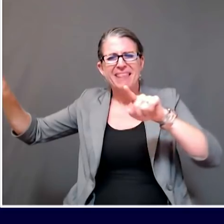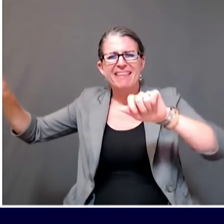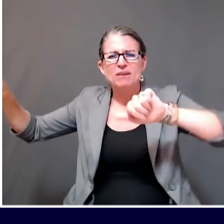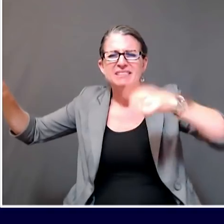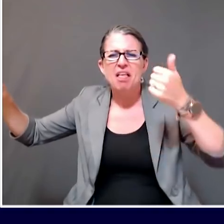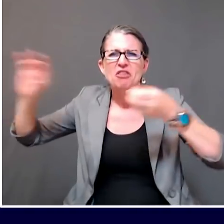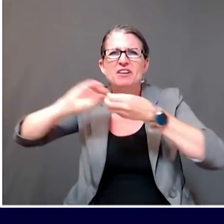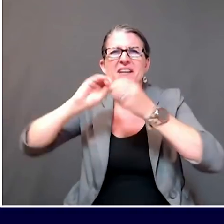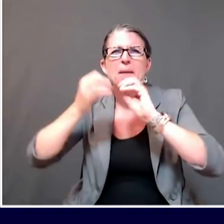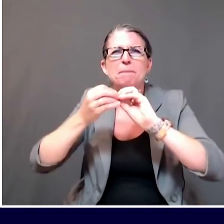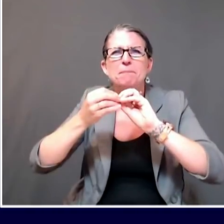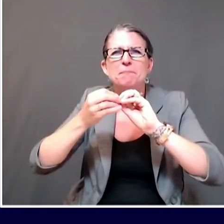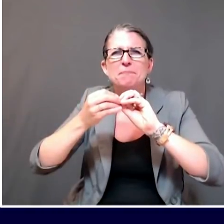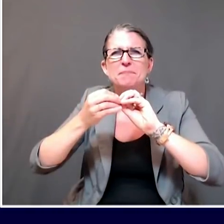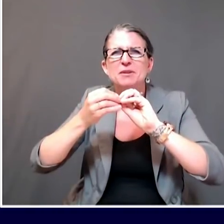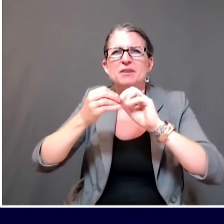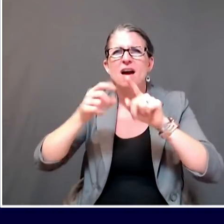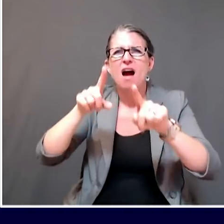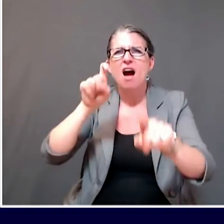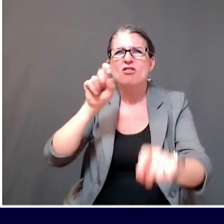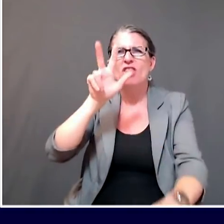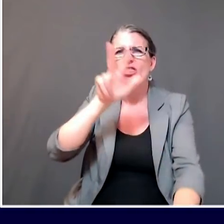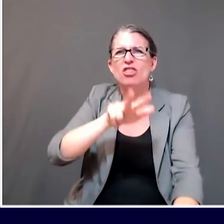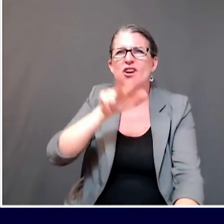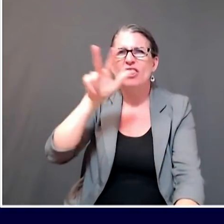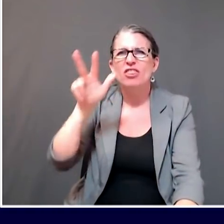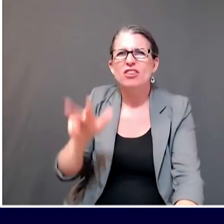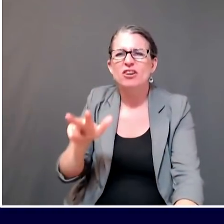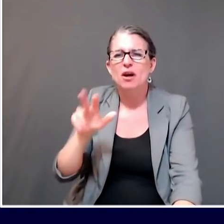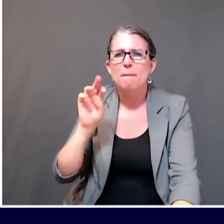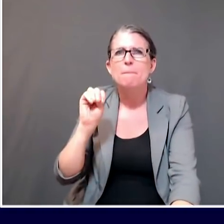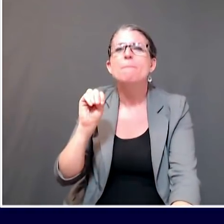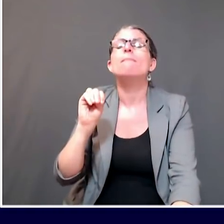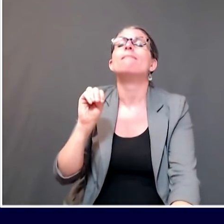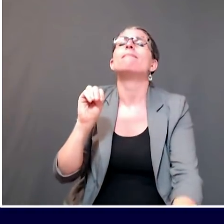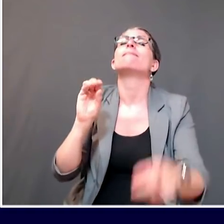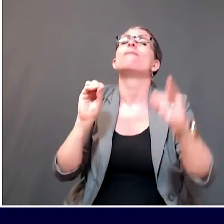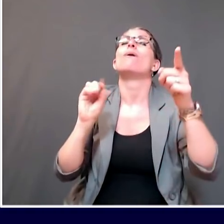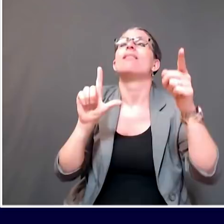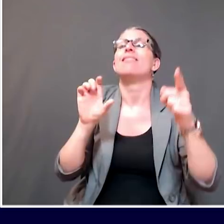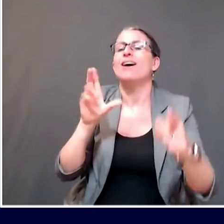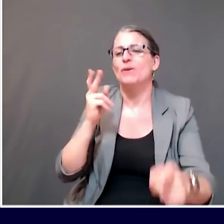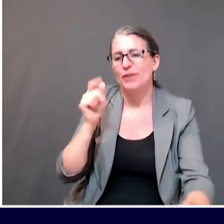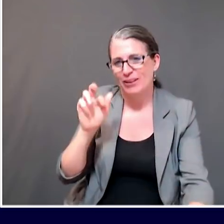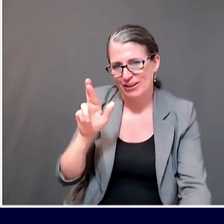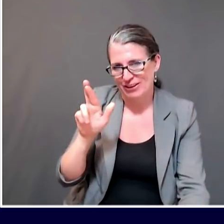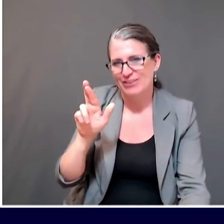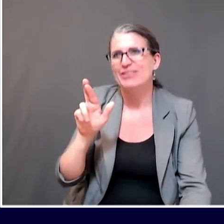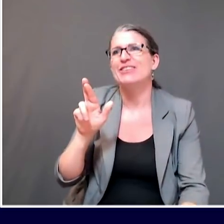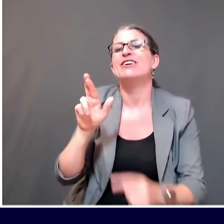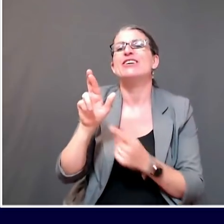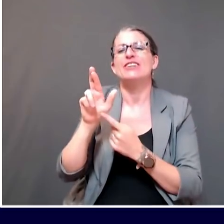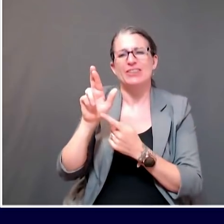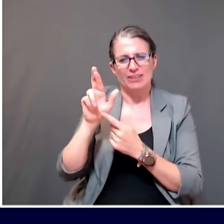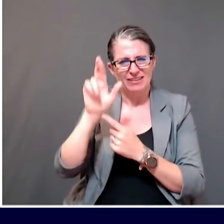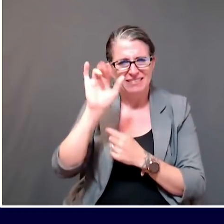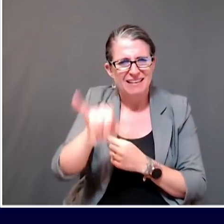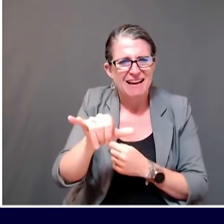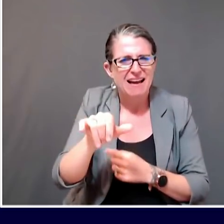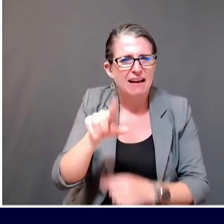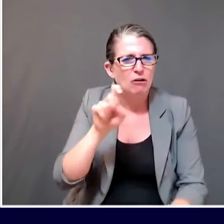positive tests? Is that a different type of test? Sure, no, it's the same type of test. But what we've seen